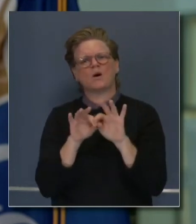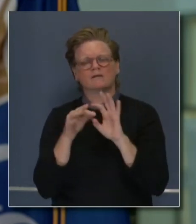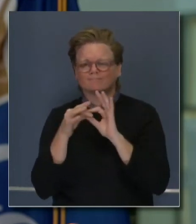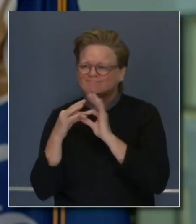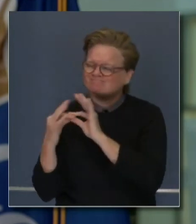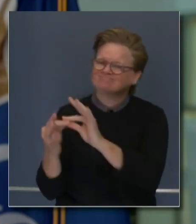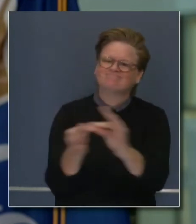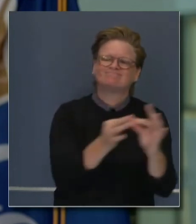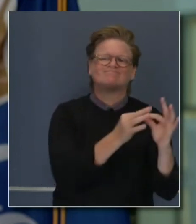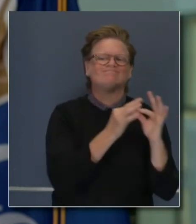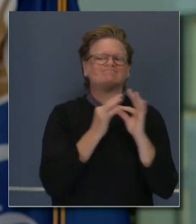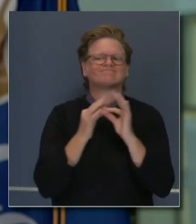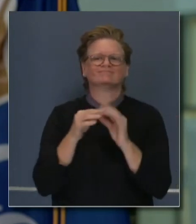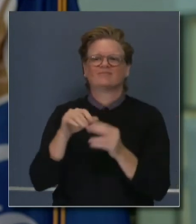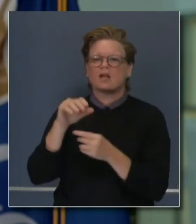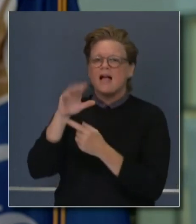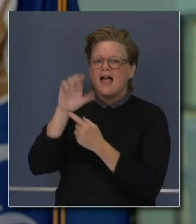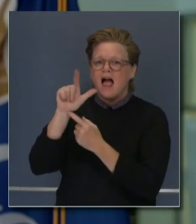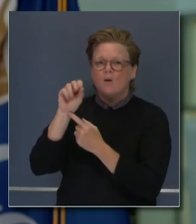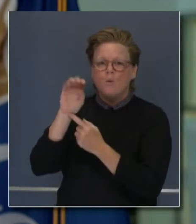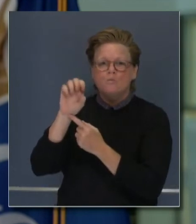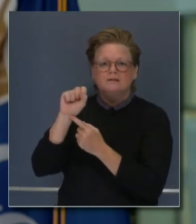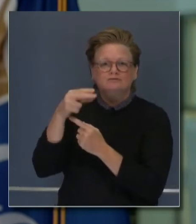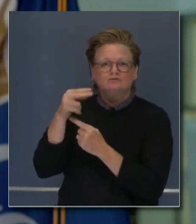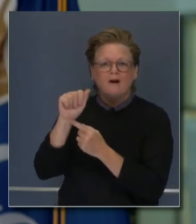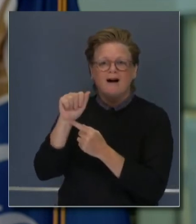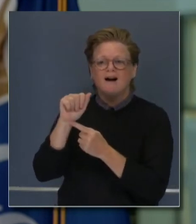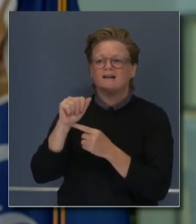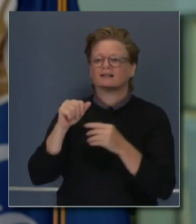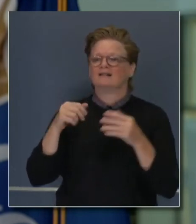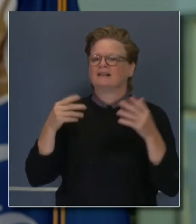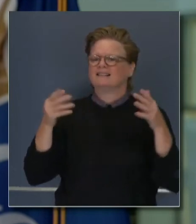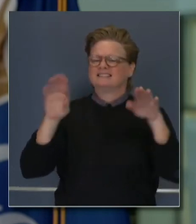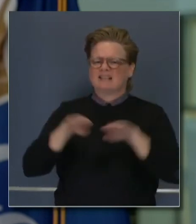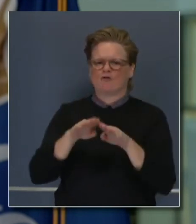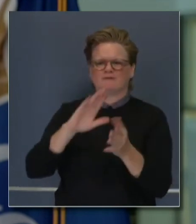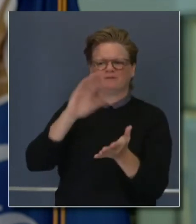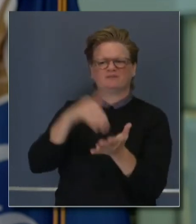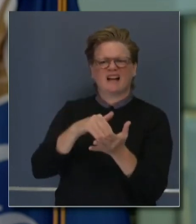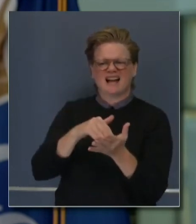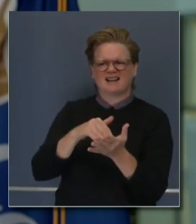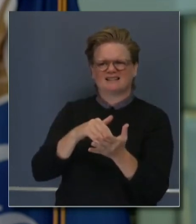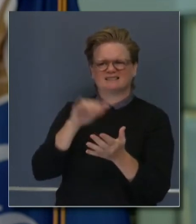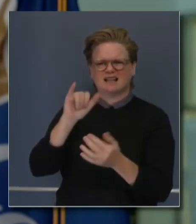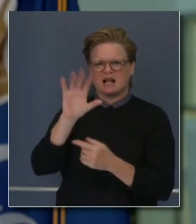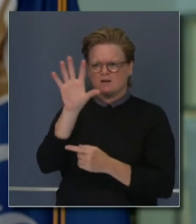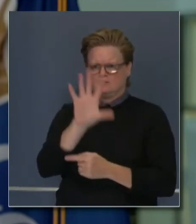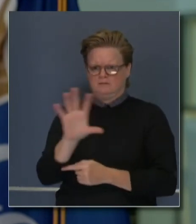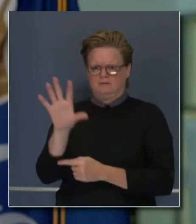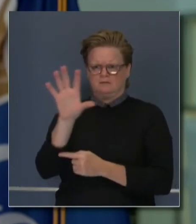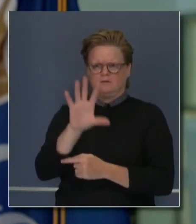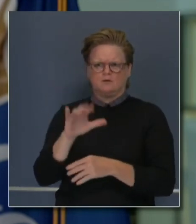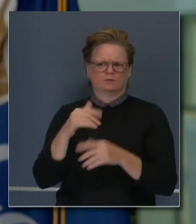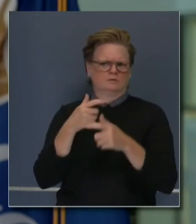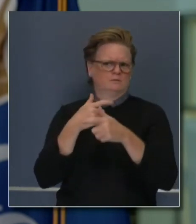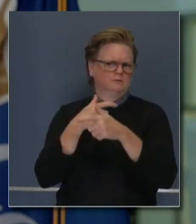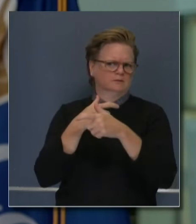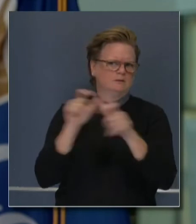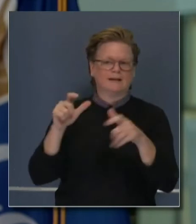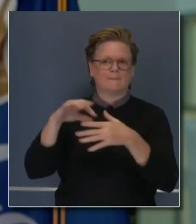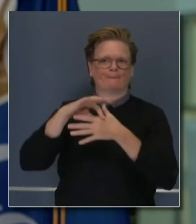particular, in the Central Valley and the larger essential workforce in the sector and the meat processing plants and the